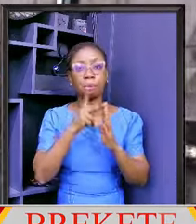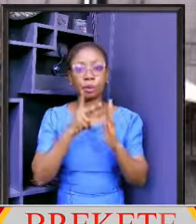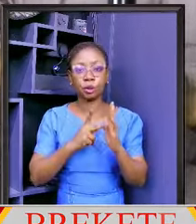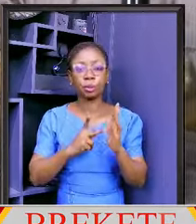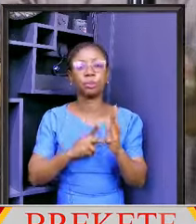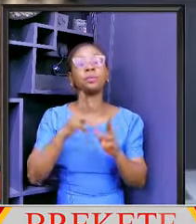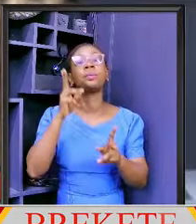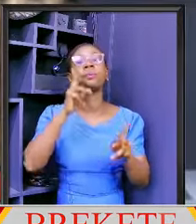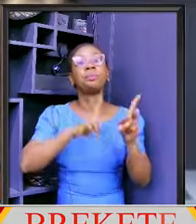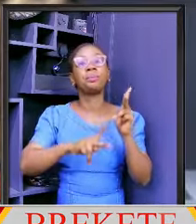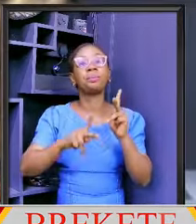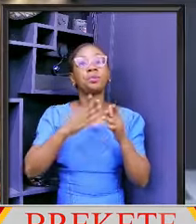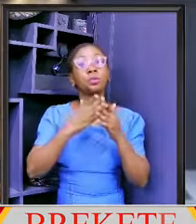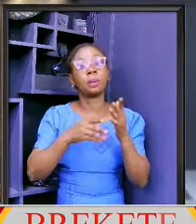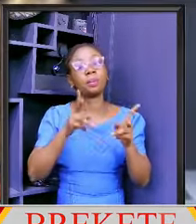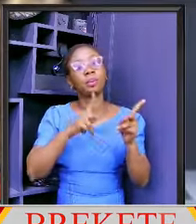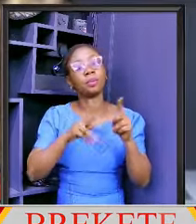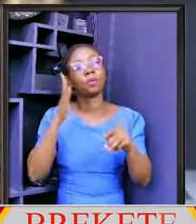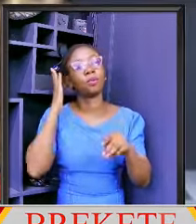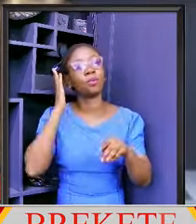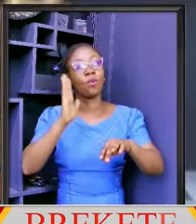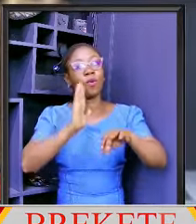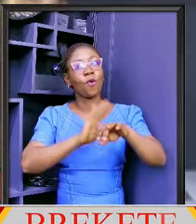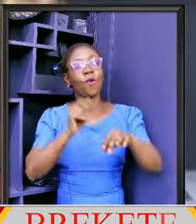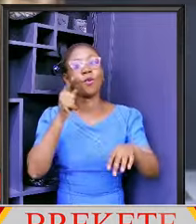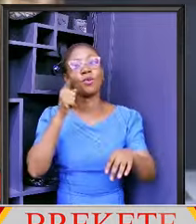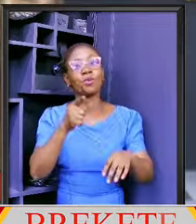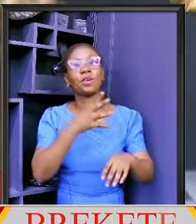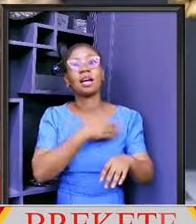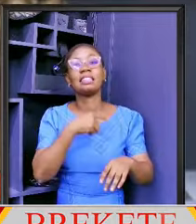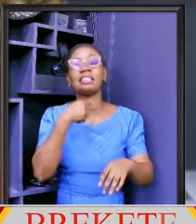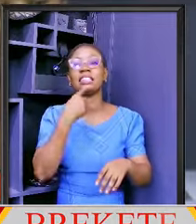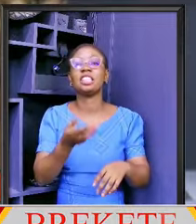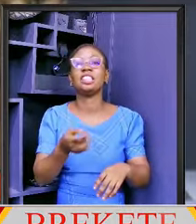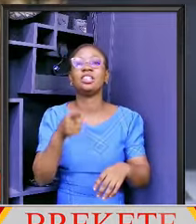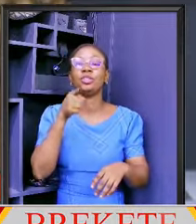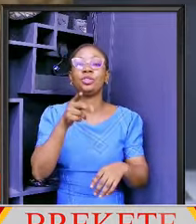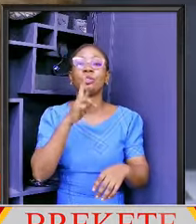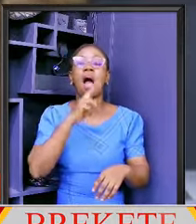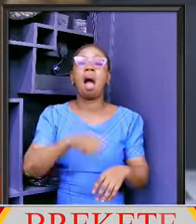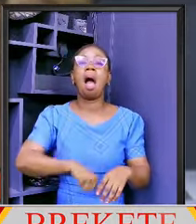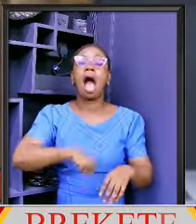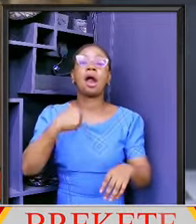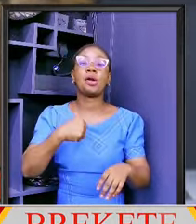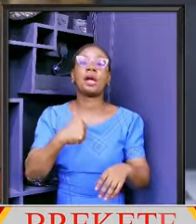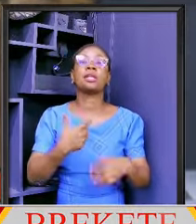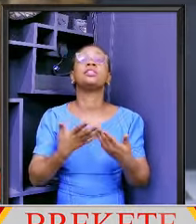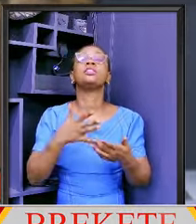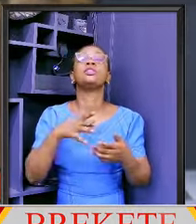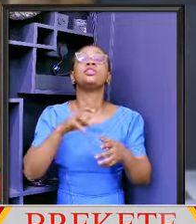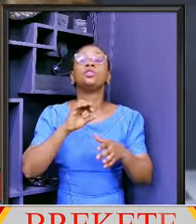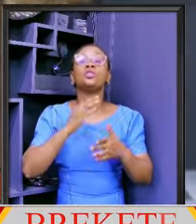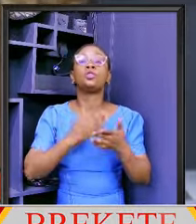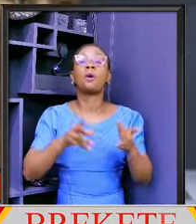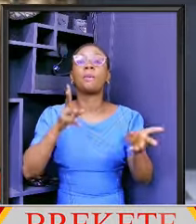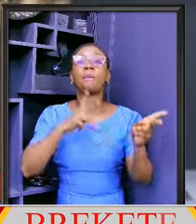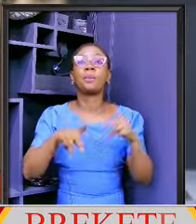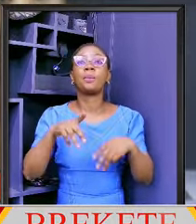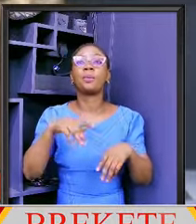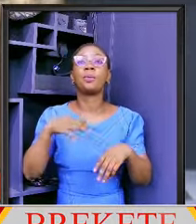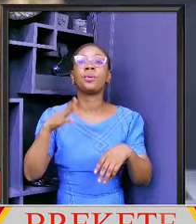sir. Some people will call you, say you are arrogant. Yes. Some people will tell you, say you